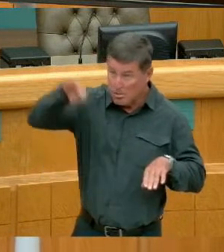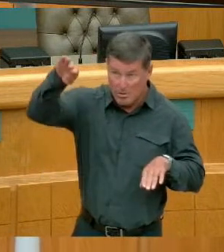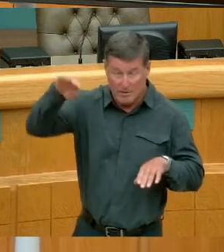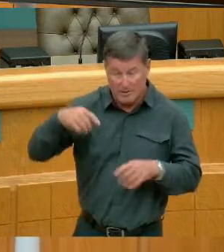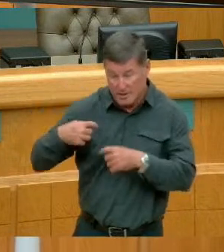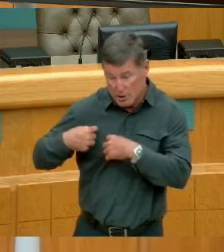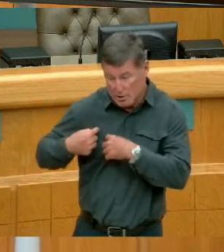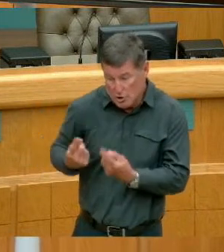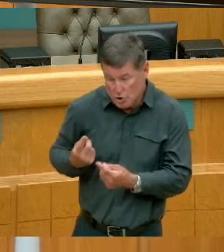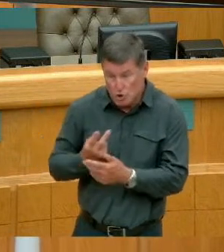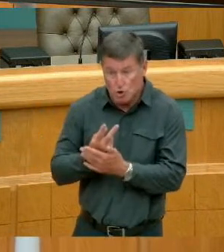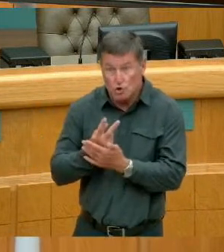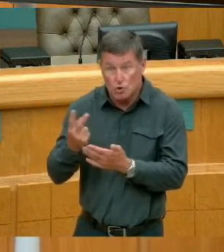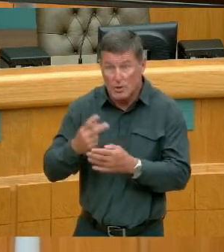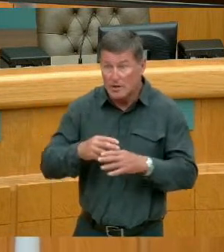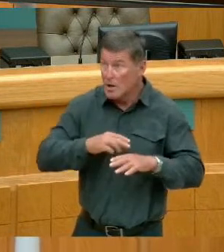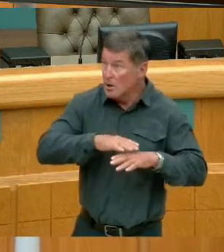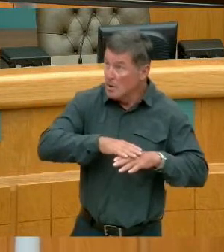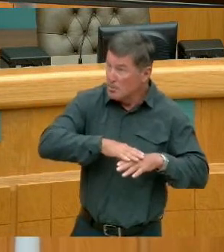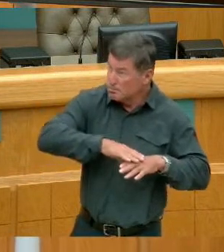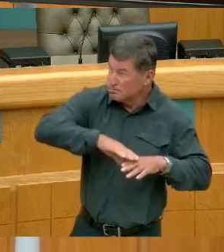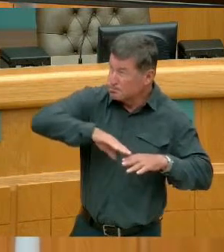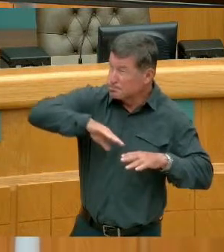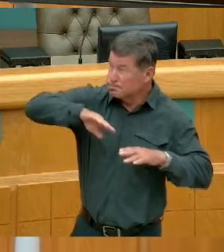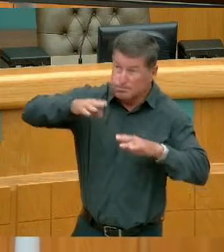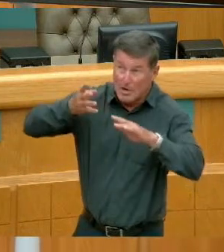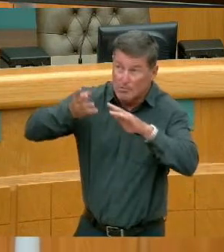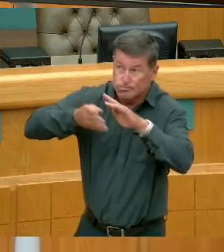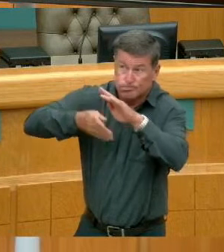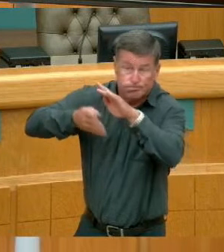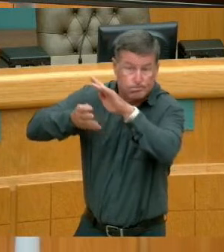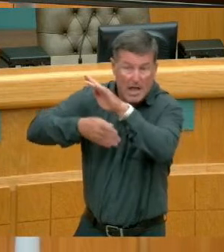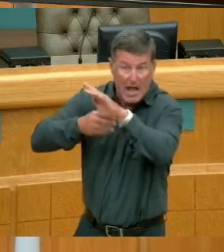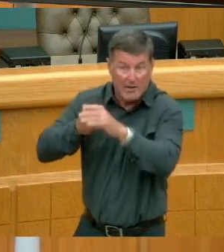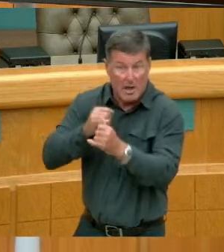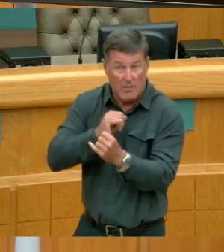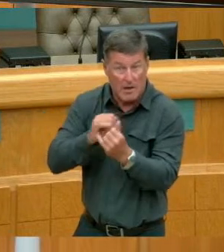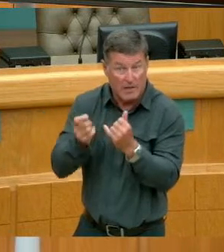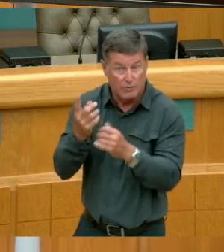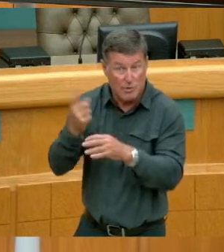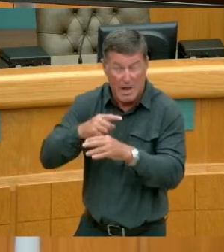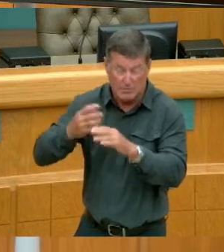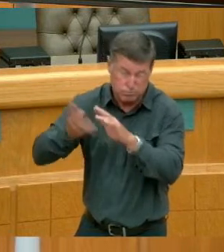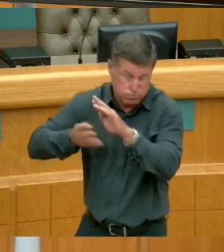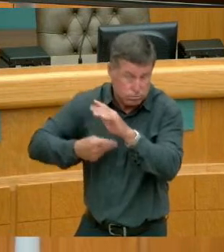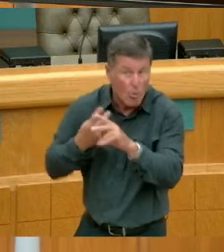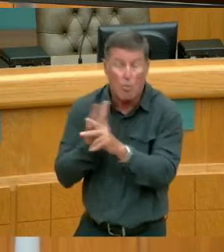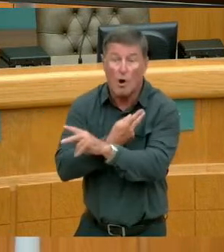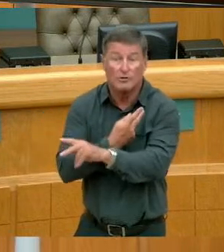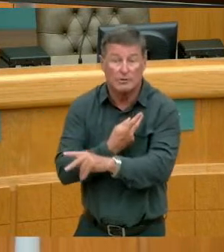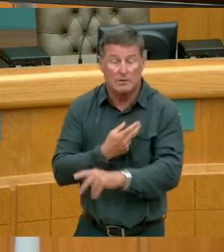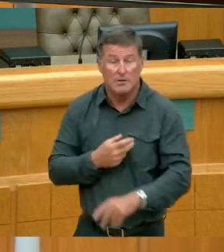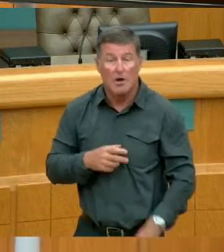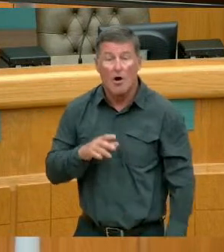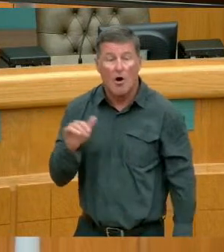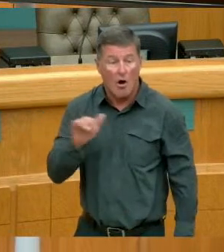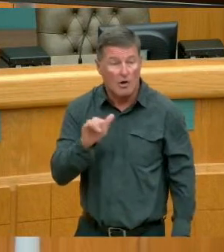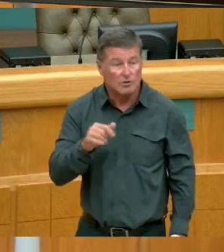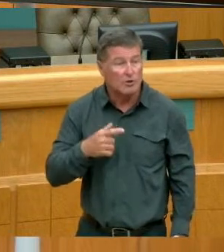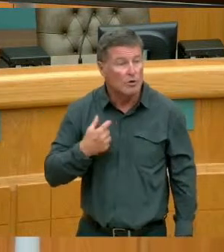weeks, and in particularly the last few days. And we're also here because we made a